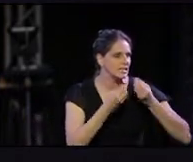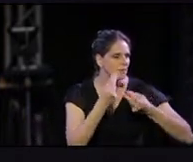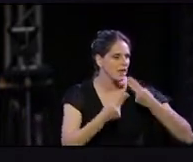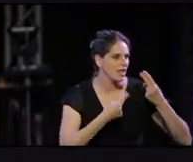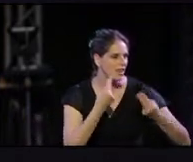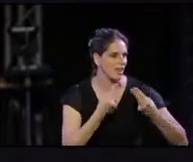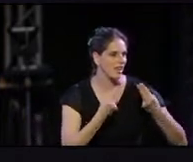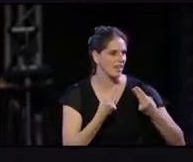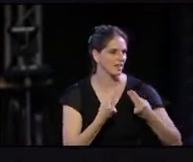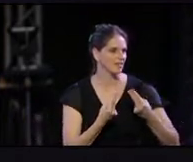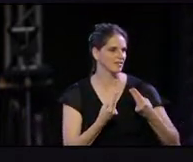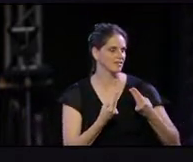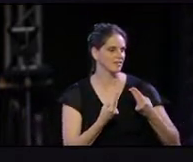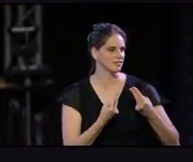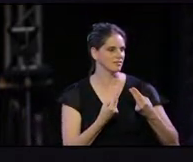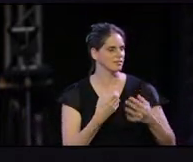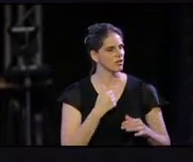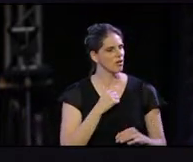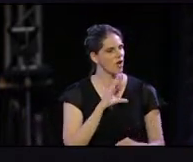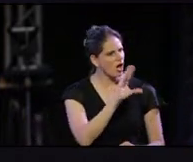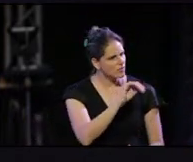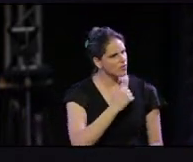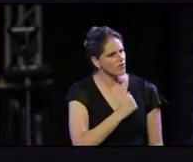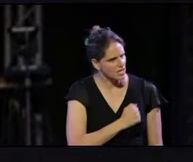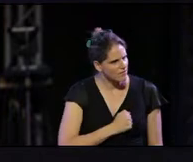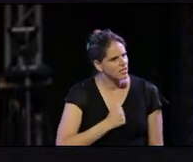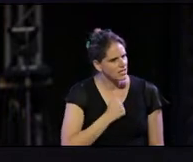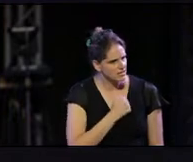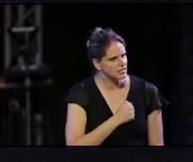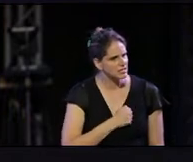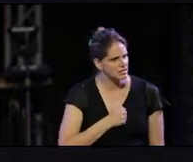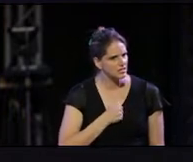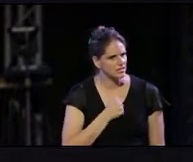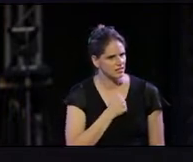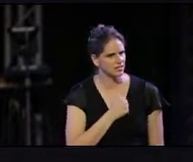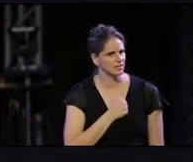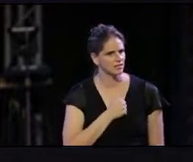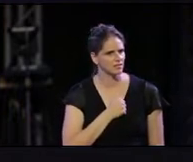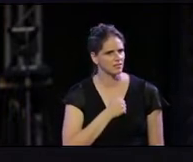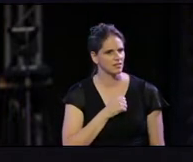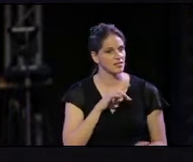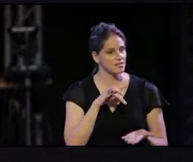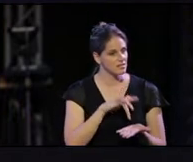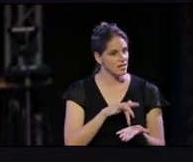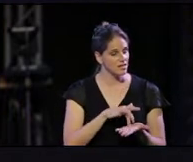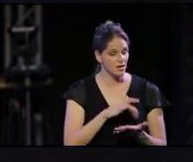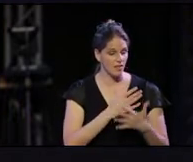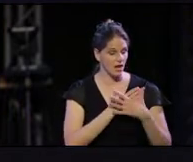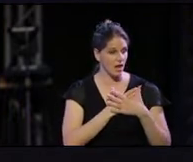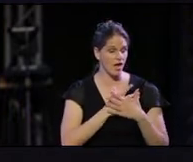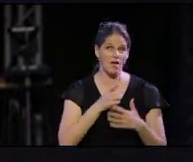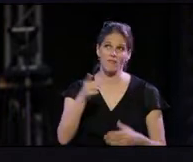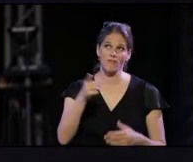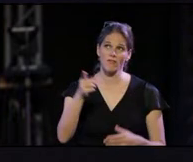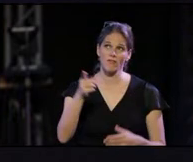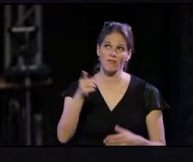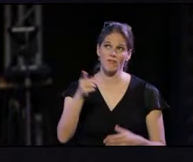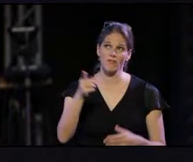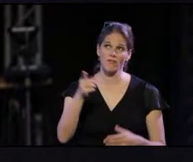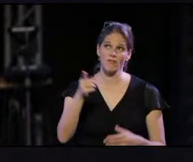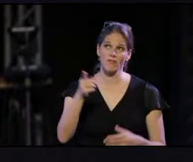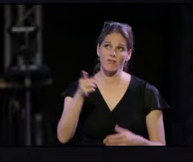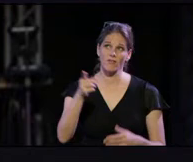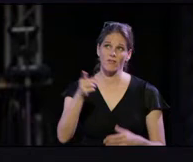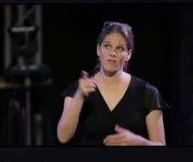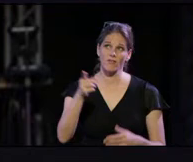to pursue real deep relationships centered in the love of God that he has for us so that we can